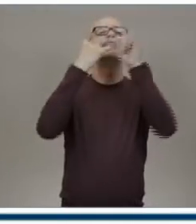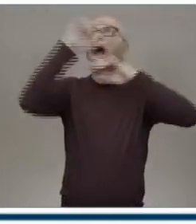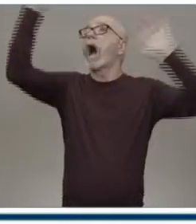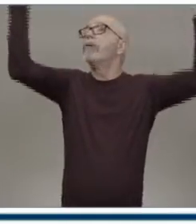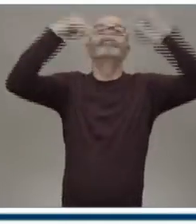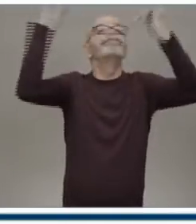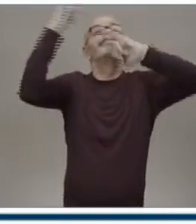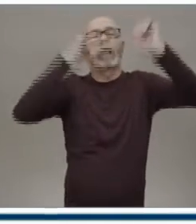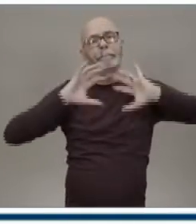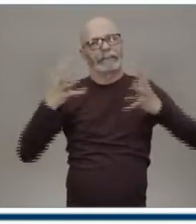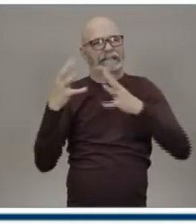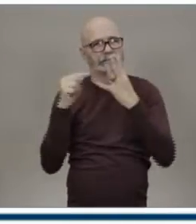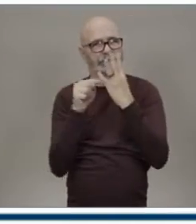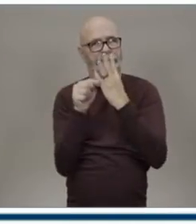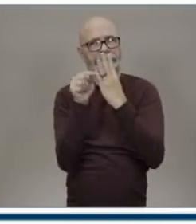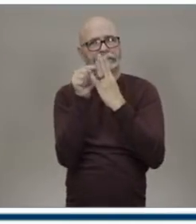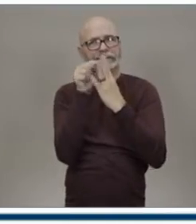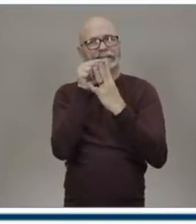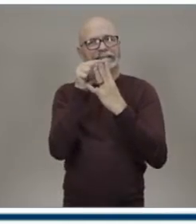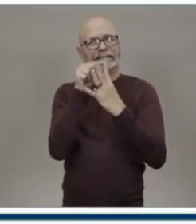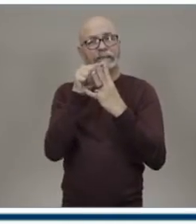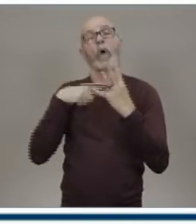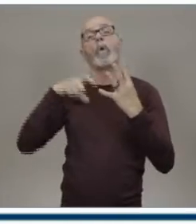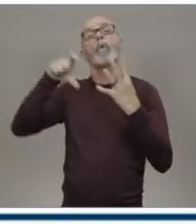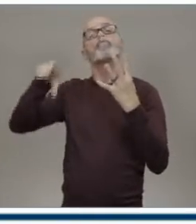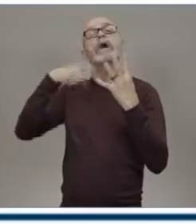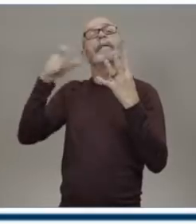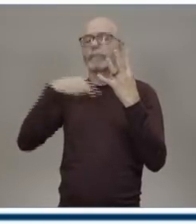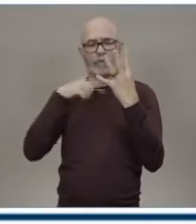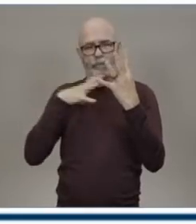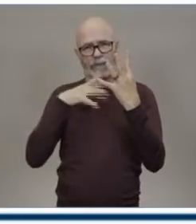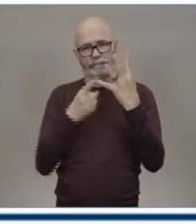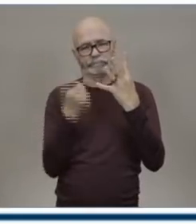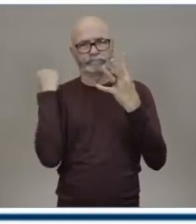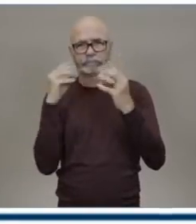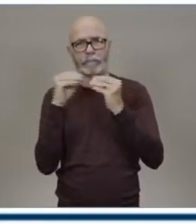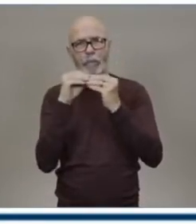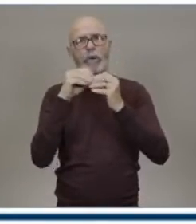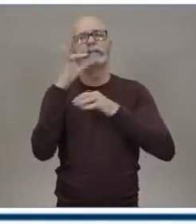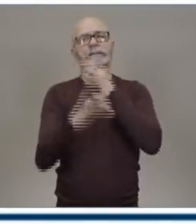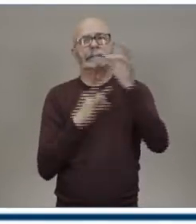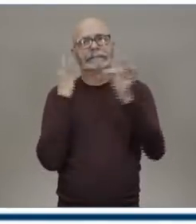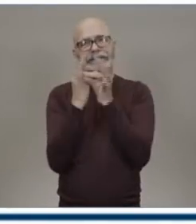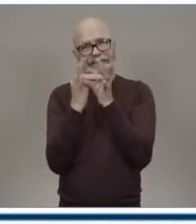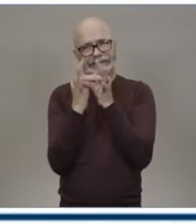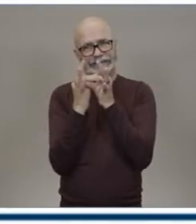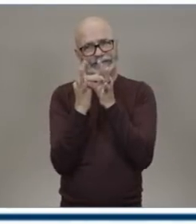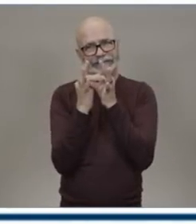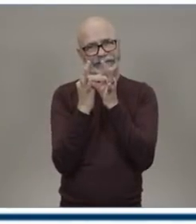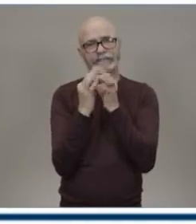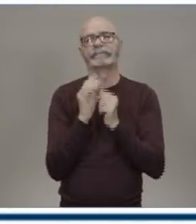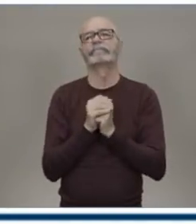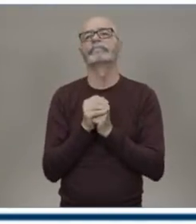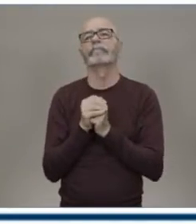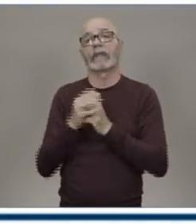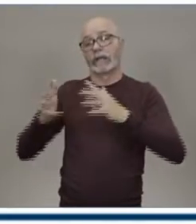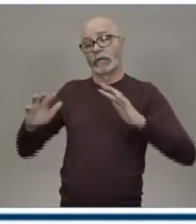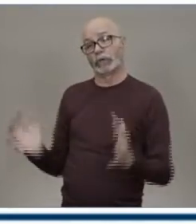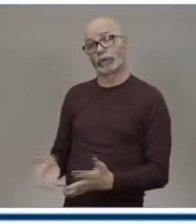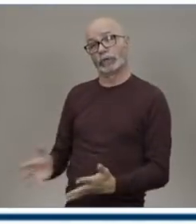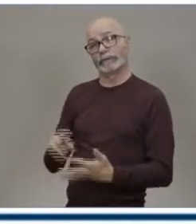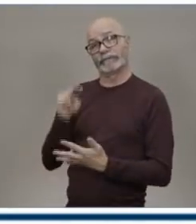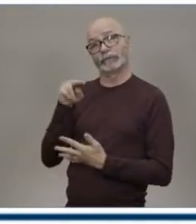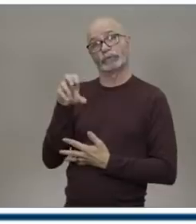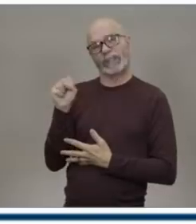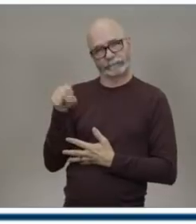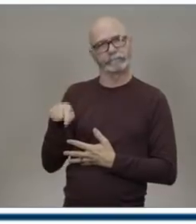Quebec is calling for that extra testing and ensuring that quarantine has taken place. Here in Nova Scotia, we've had